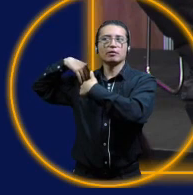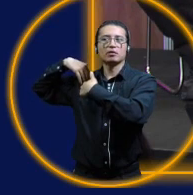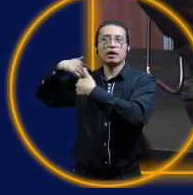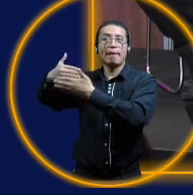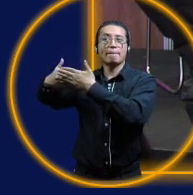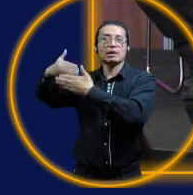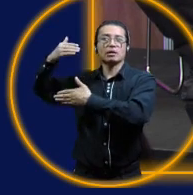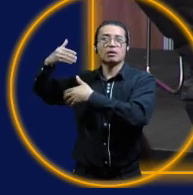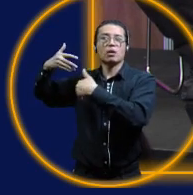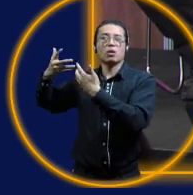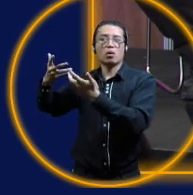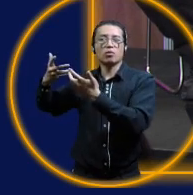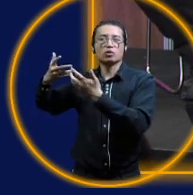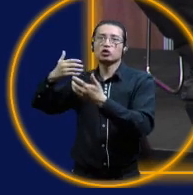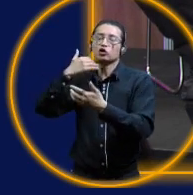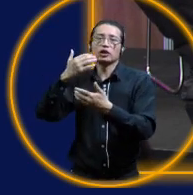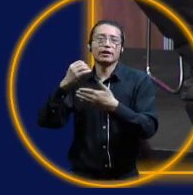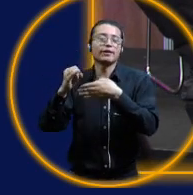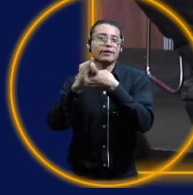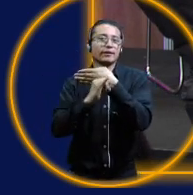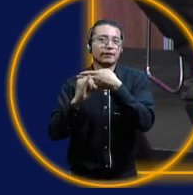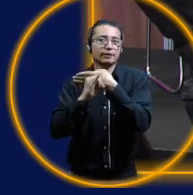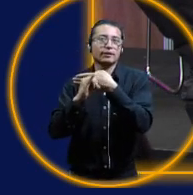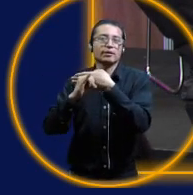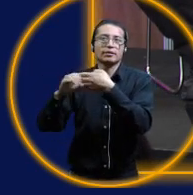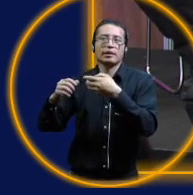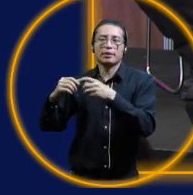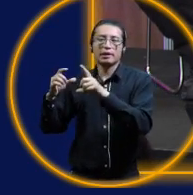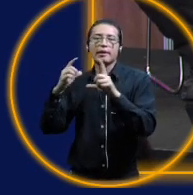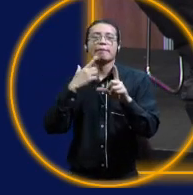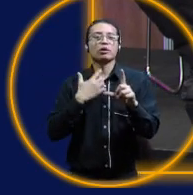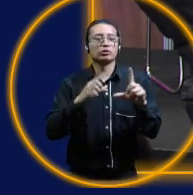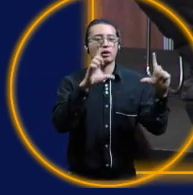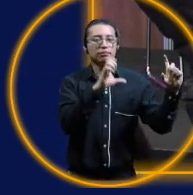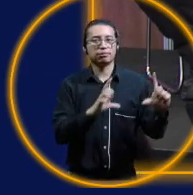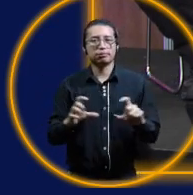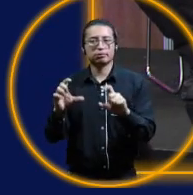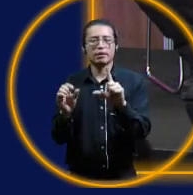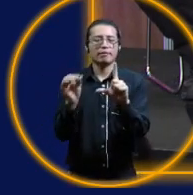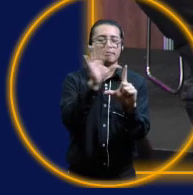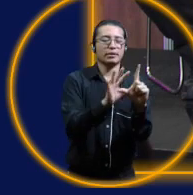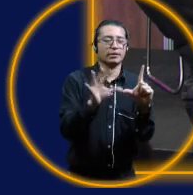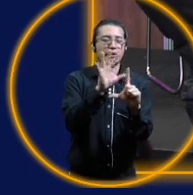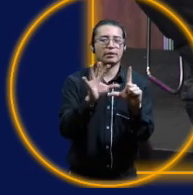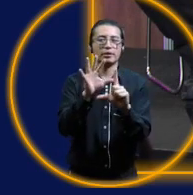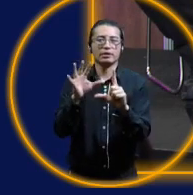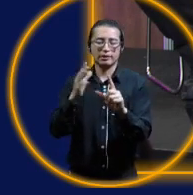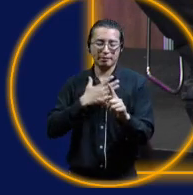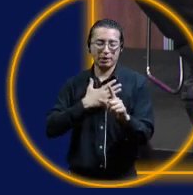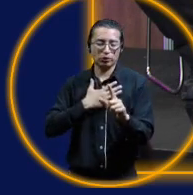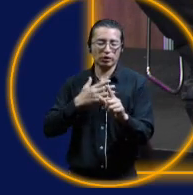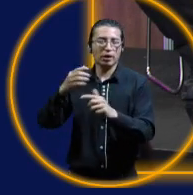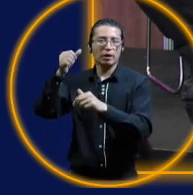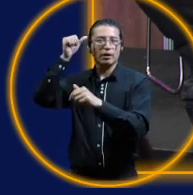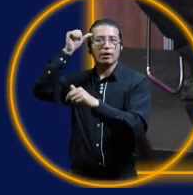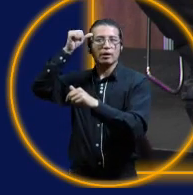can think, I like to take photos and make videos so I can remember my life. Like, that is a good reason to be on there. A bad reason